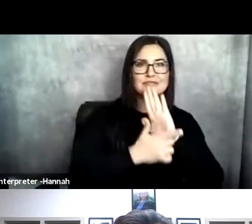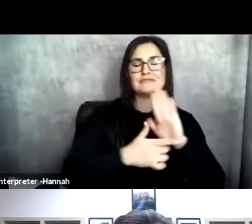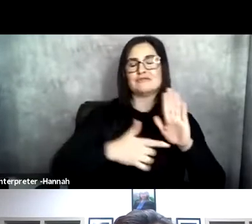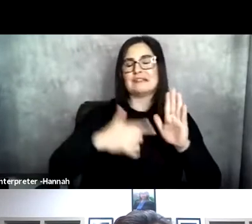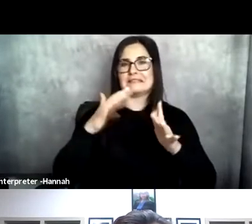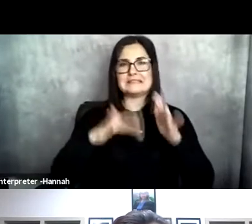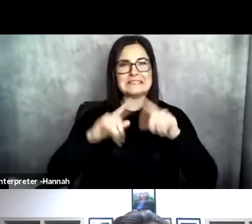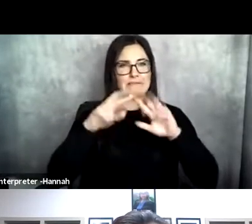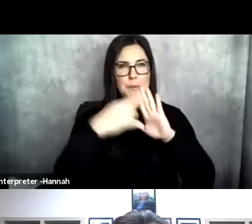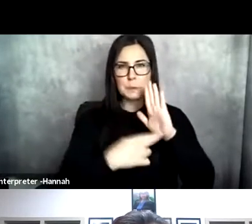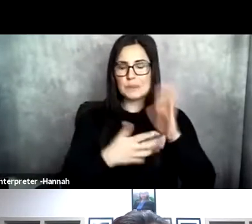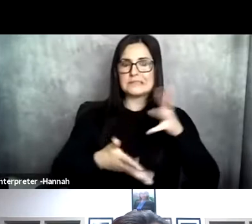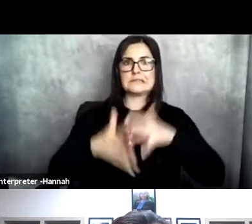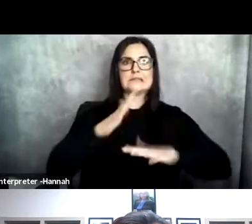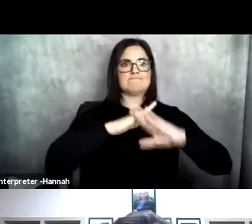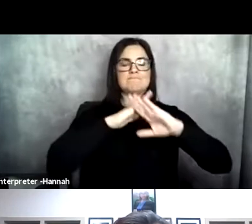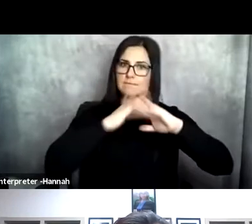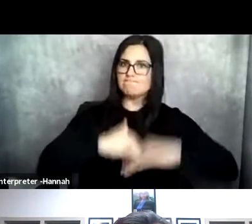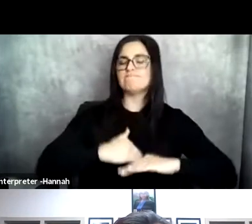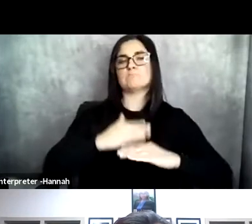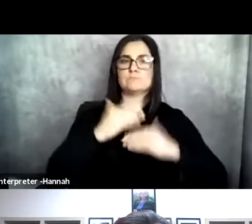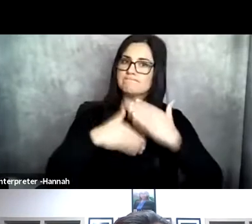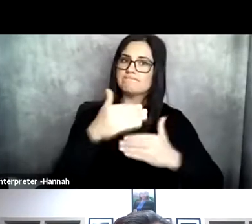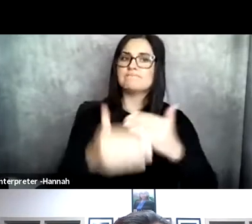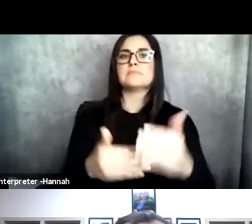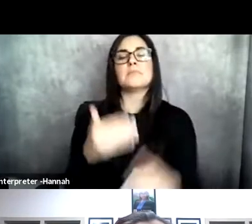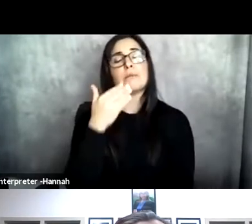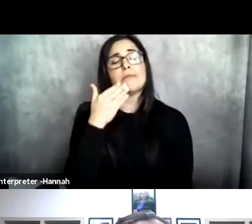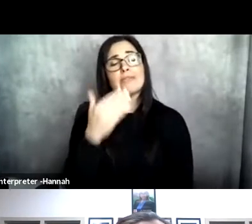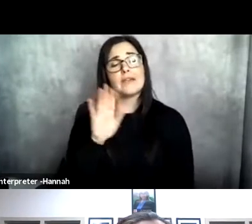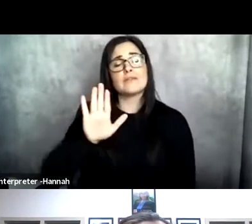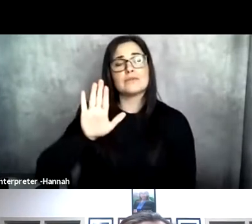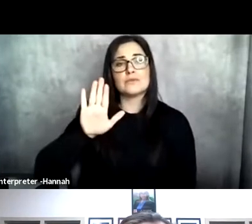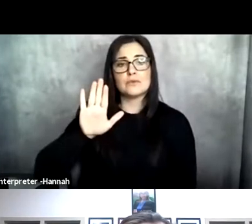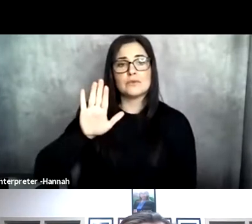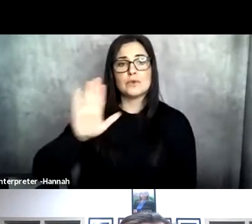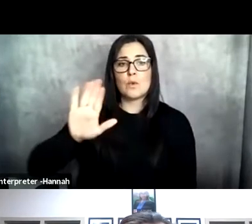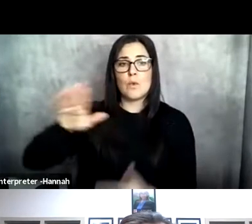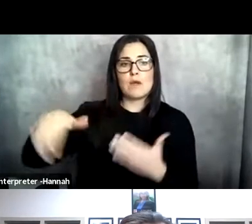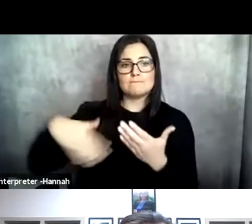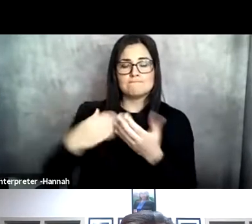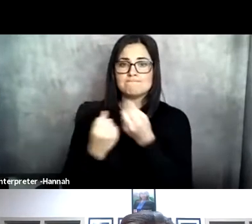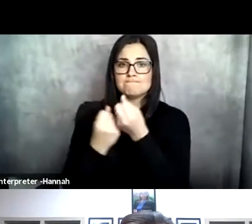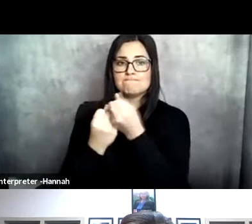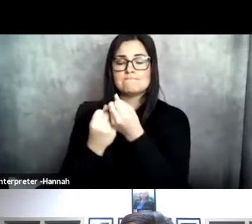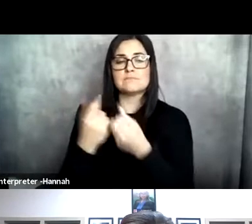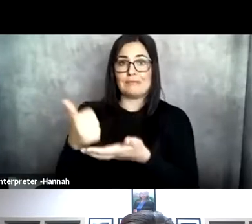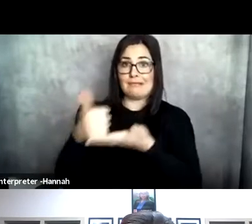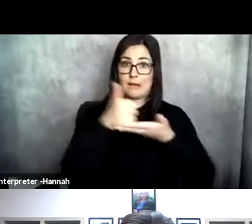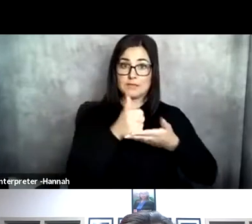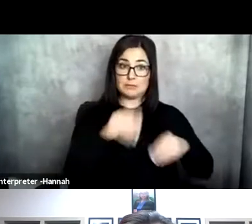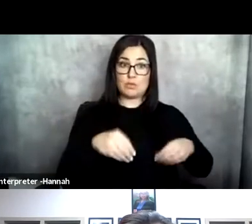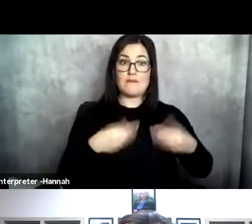acquainted rules, but yet we push forward. Thank you for all you do, because it helps us provide